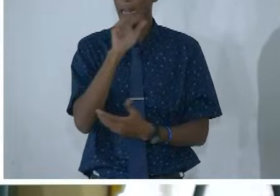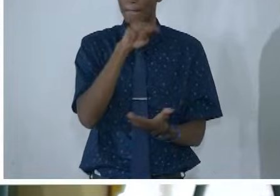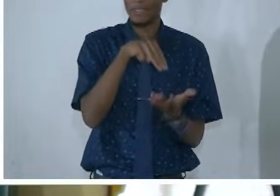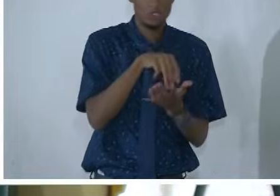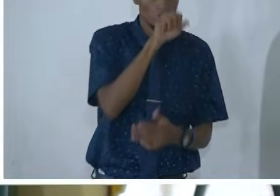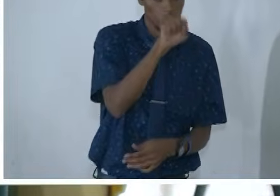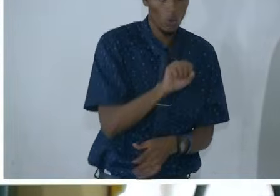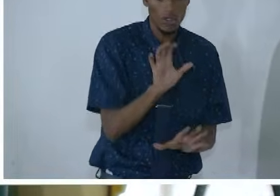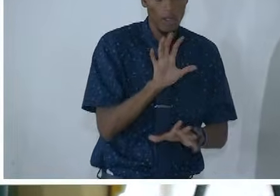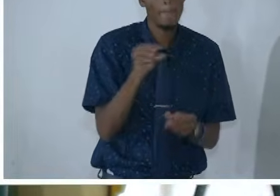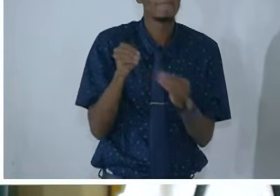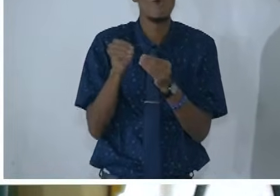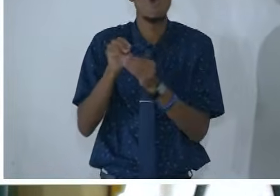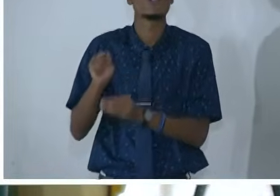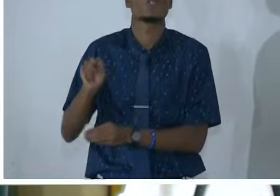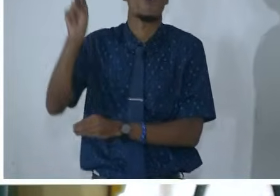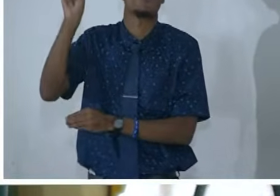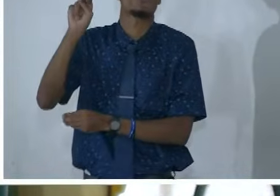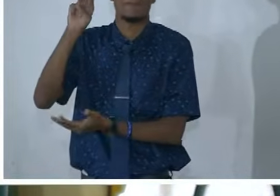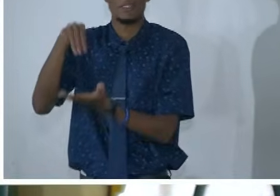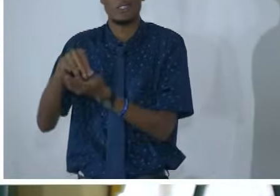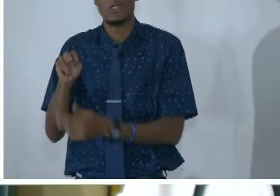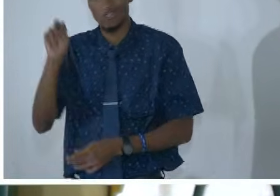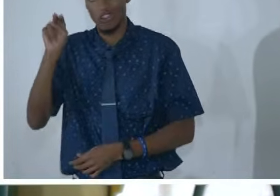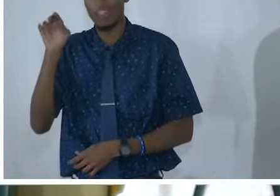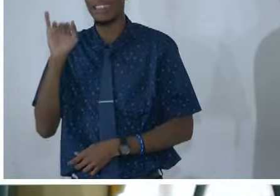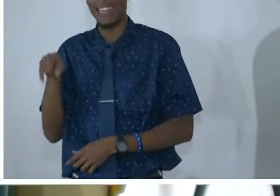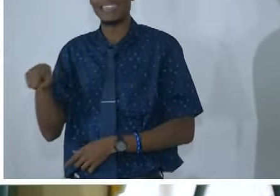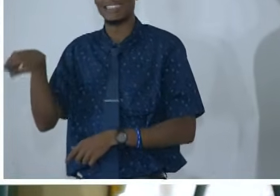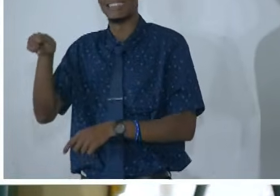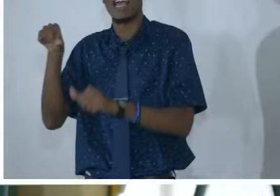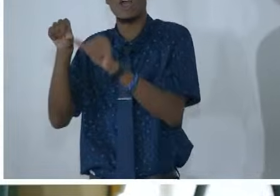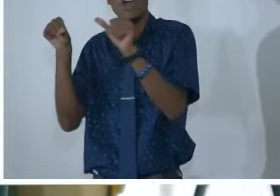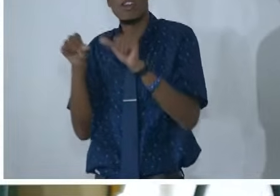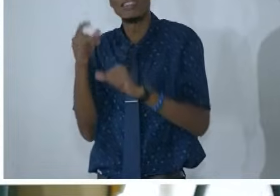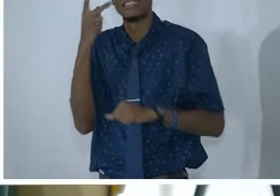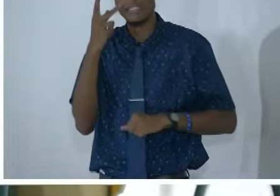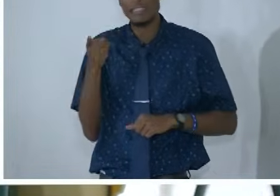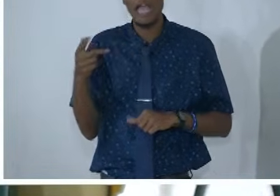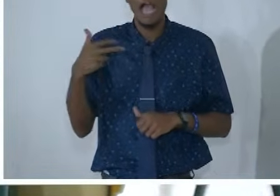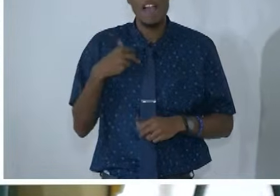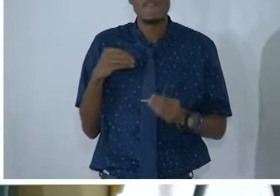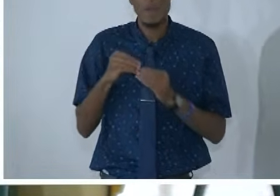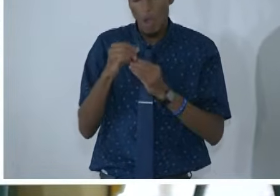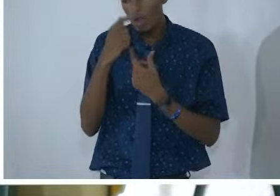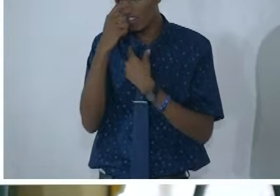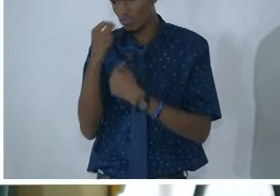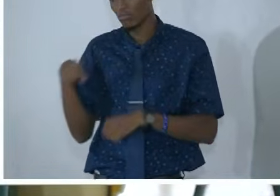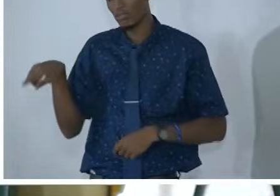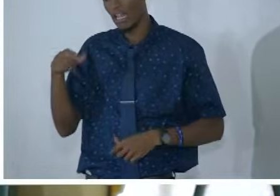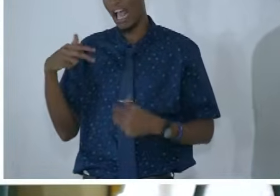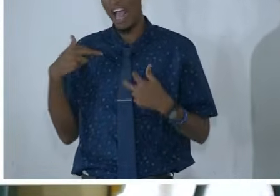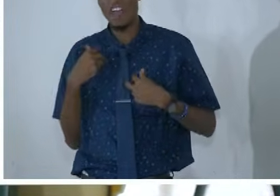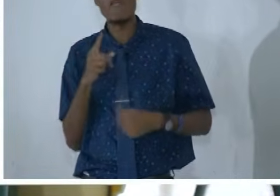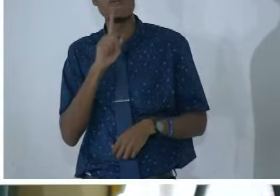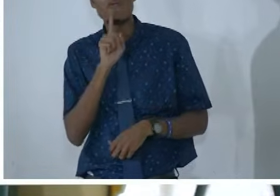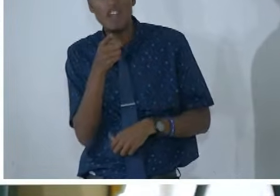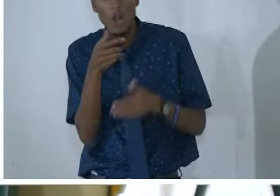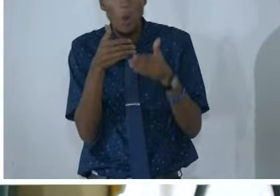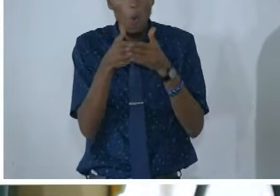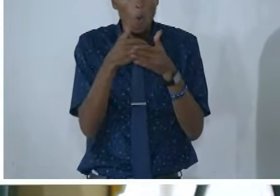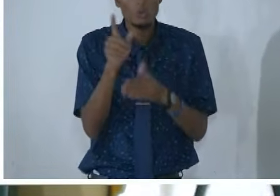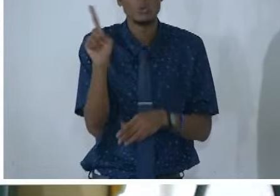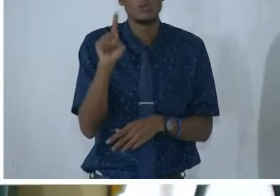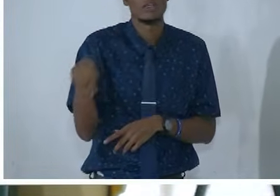more Manchester Northern. They have identified areas that they may be interested in that are proximal to where